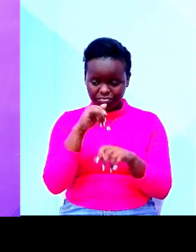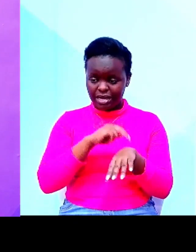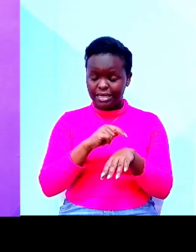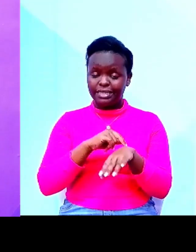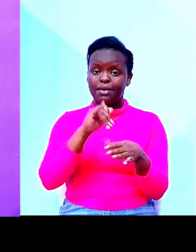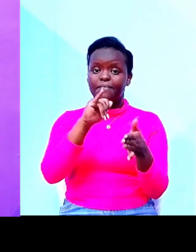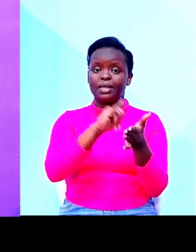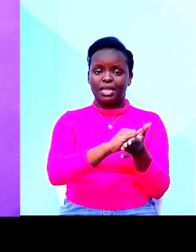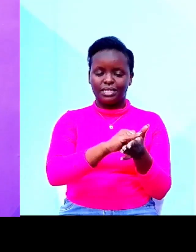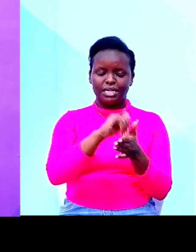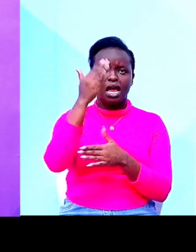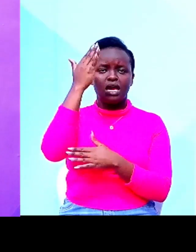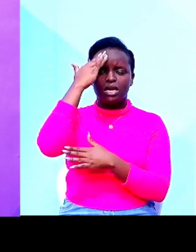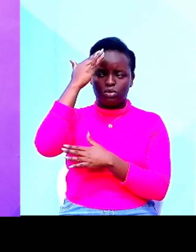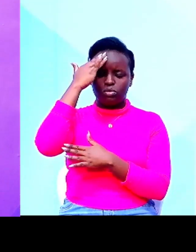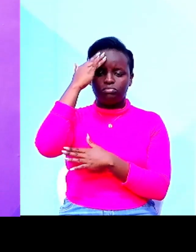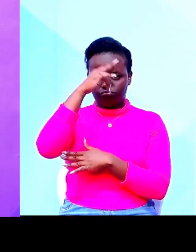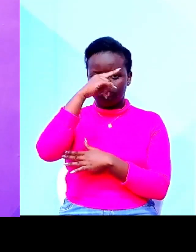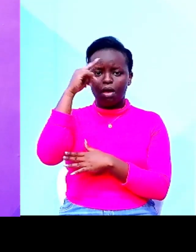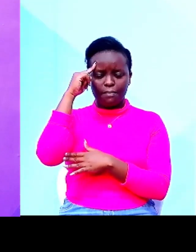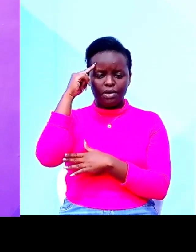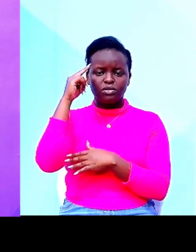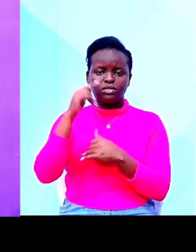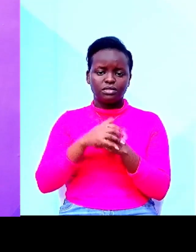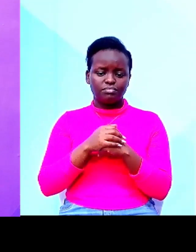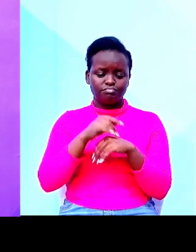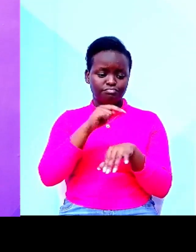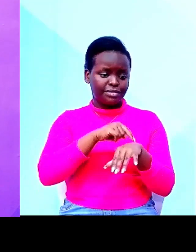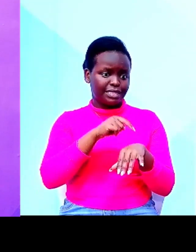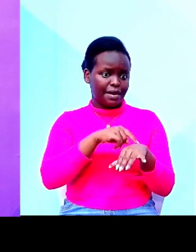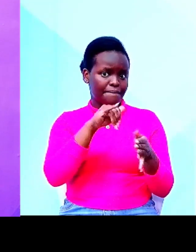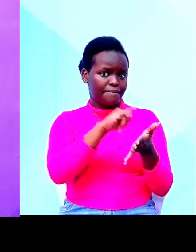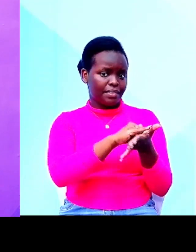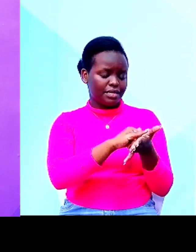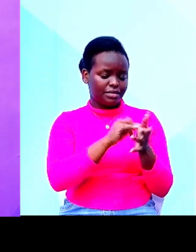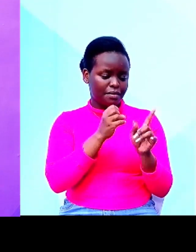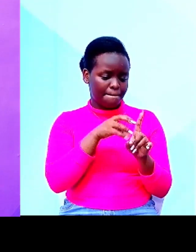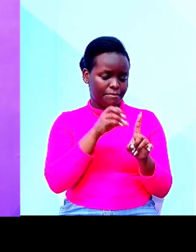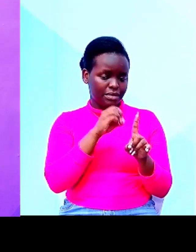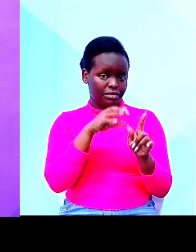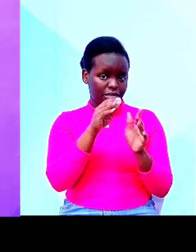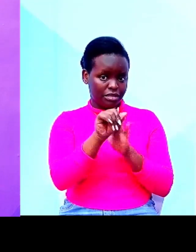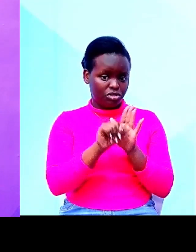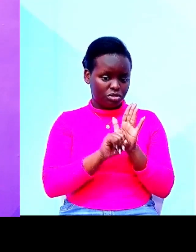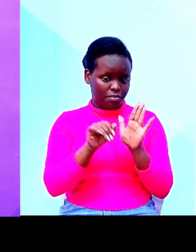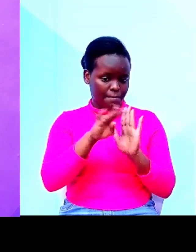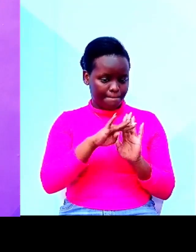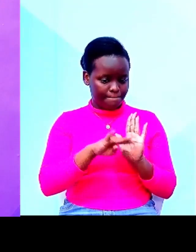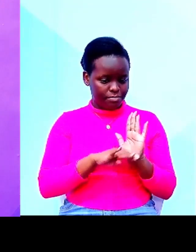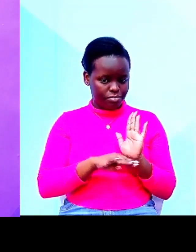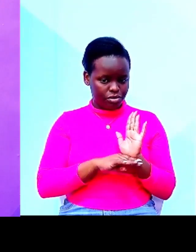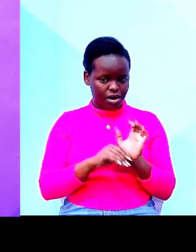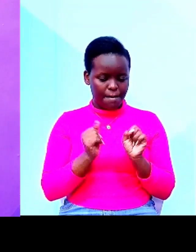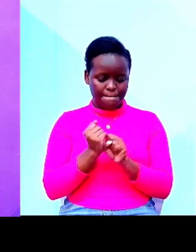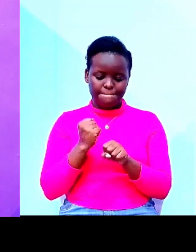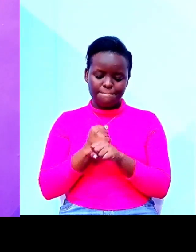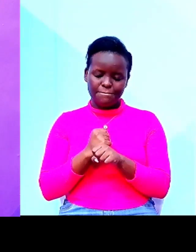when I realized, because during that mentorship program, I met so